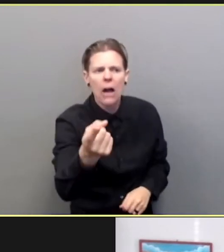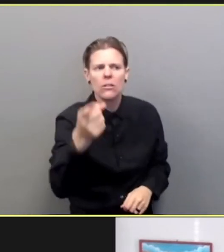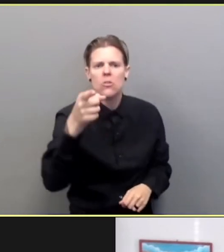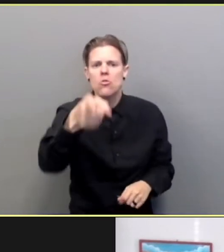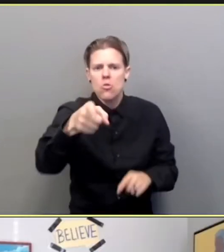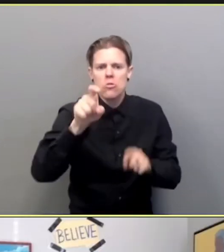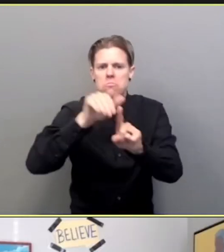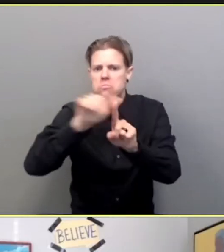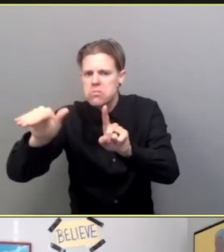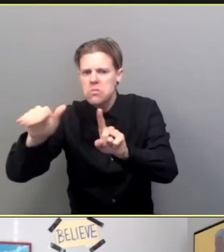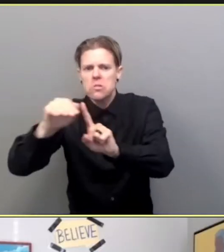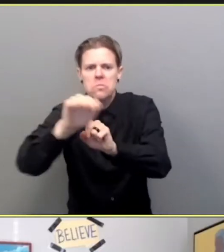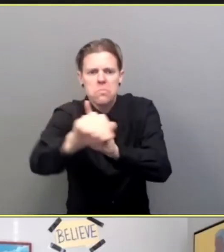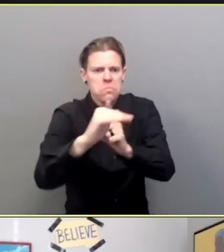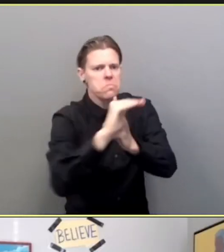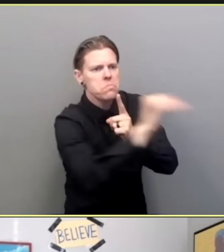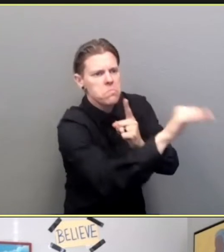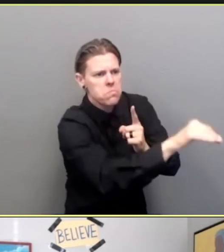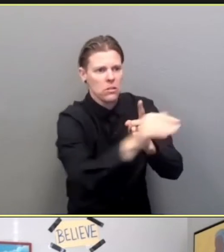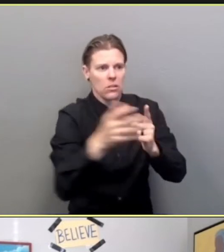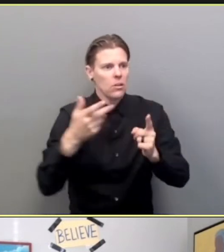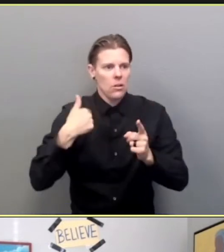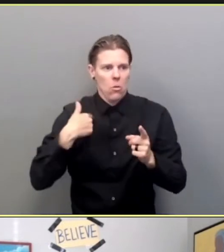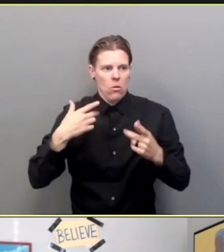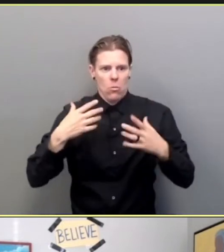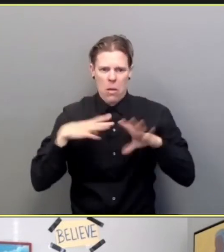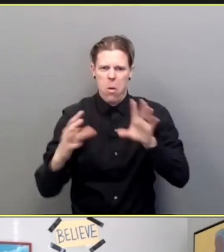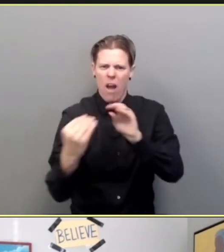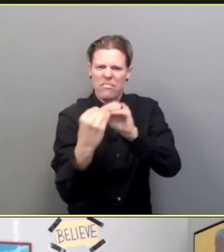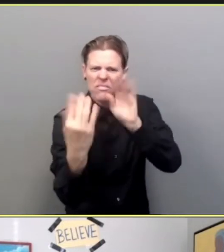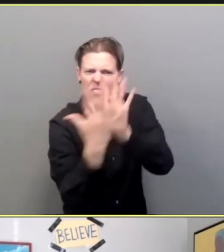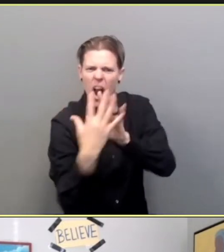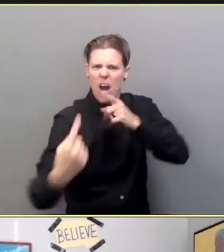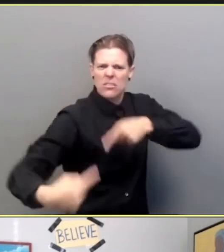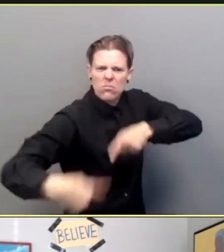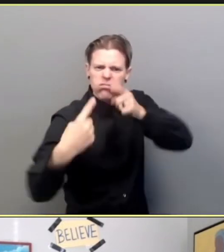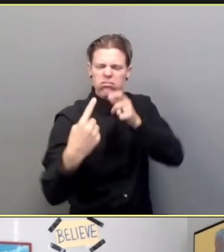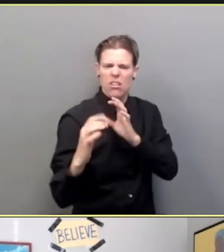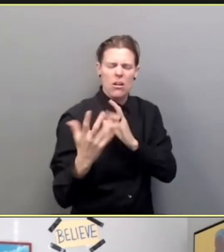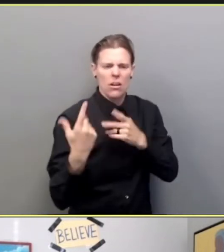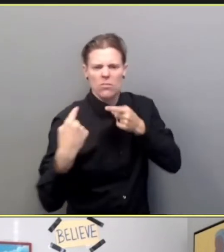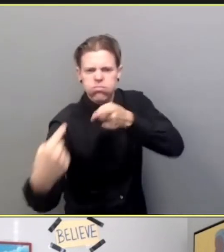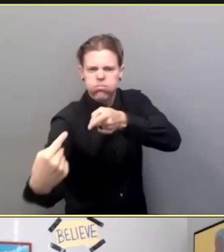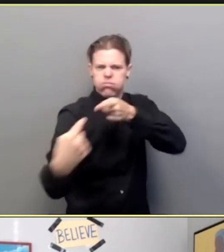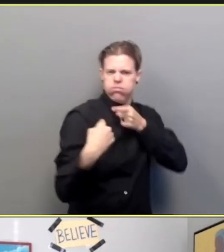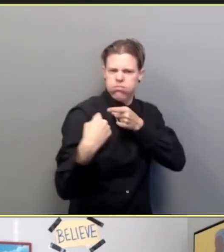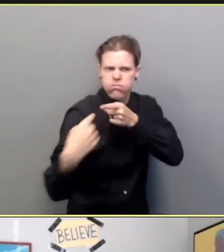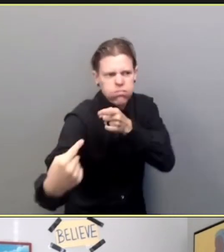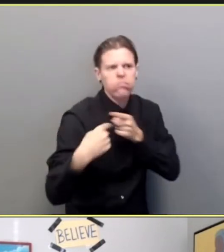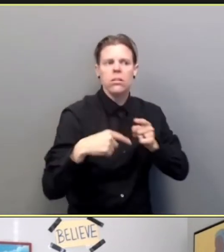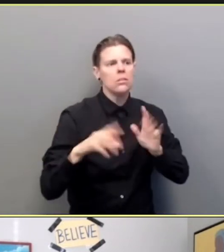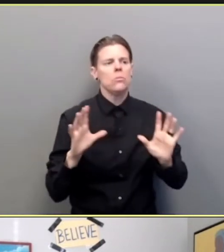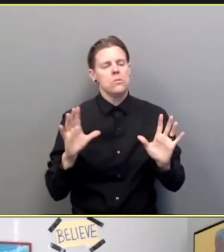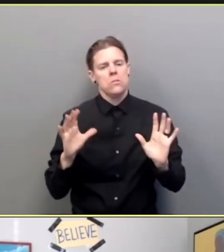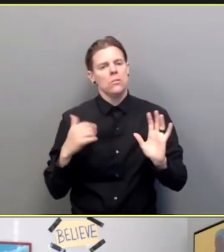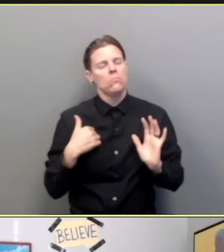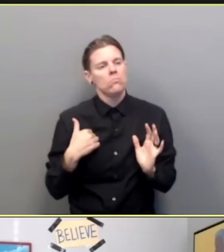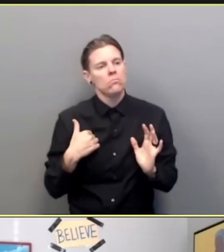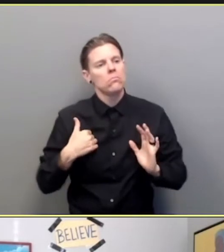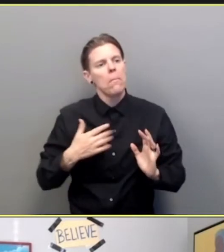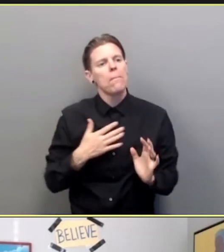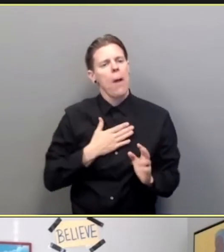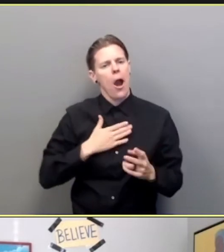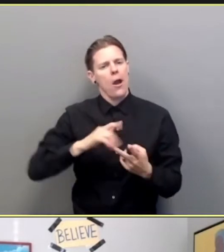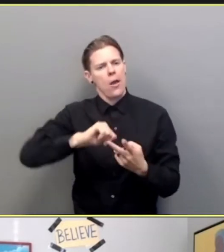in confrontation, injury, and death, as has been seen in other states. On the other hand, and then the next question is, are communities